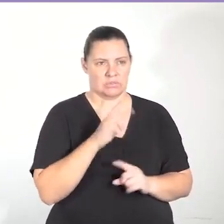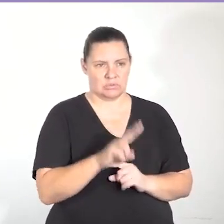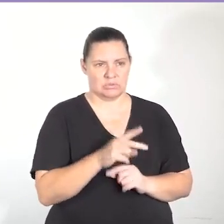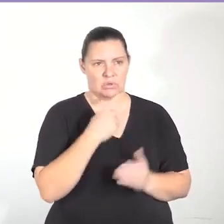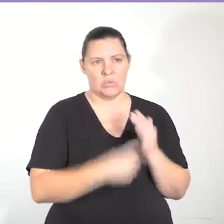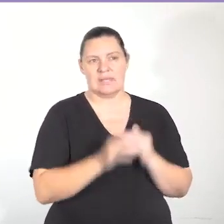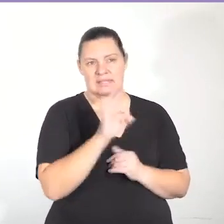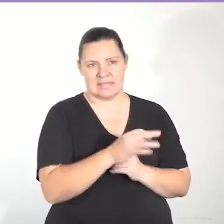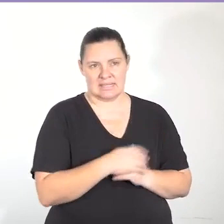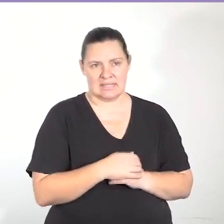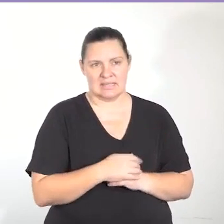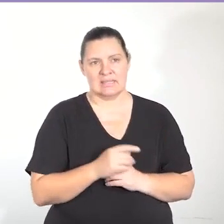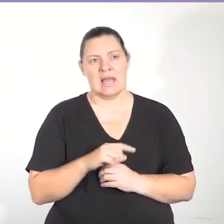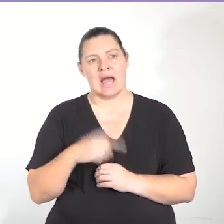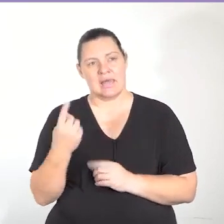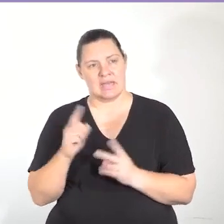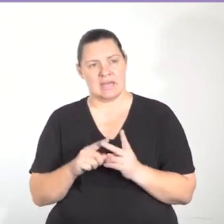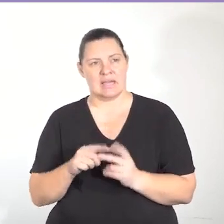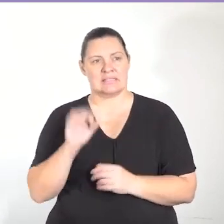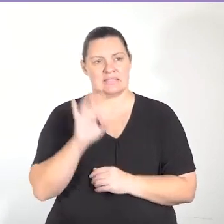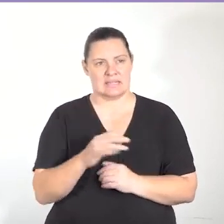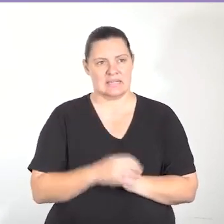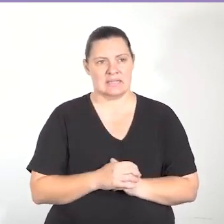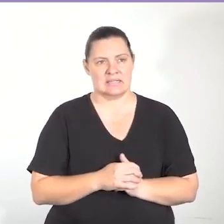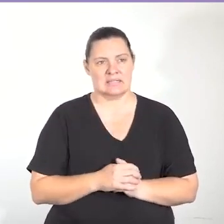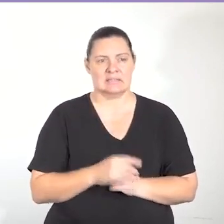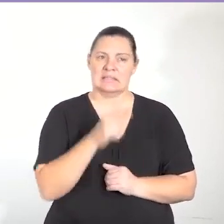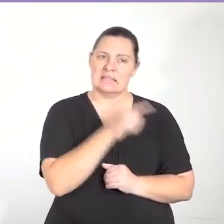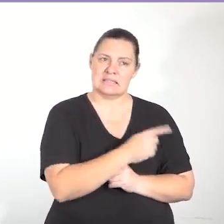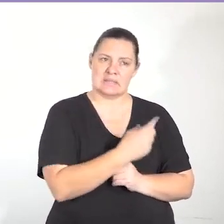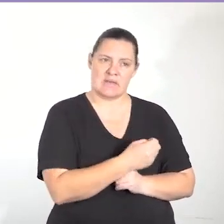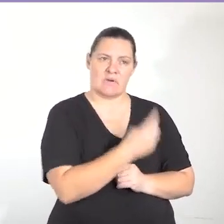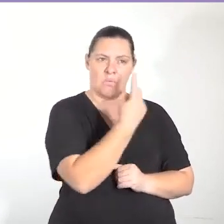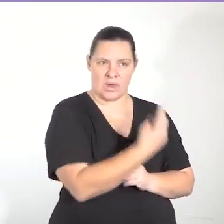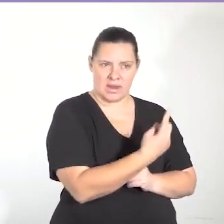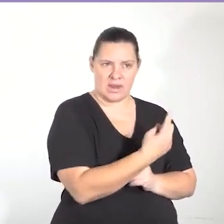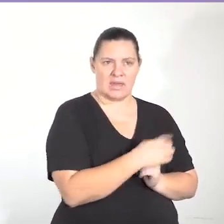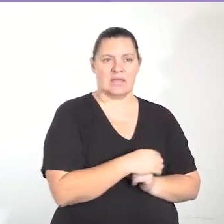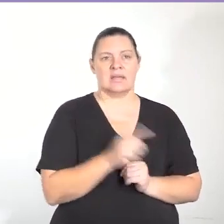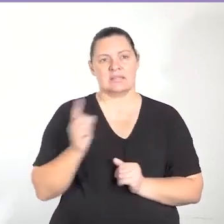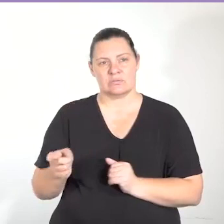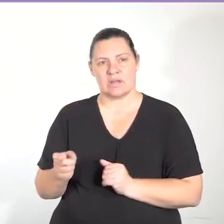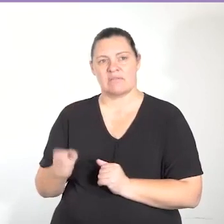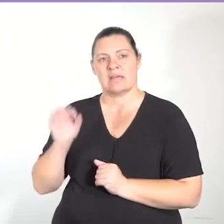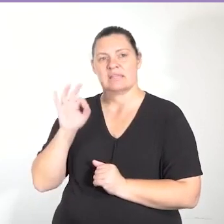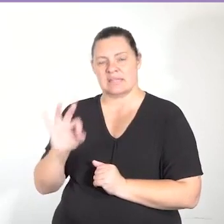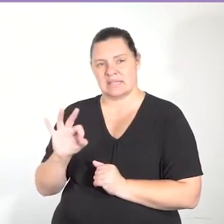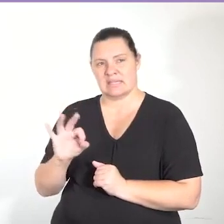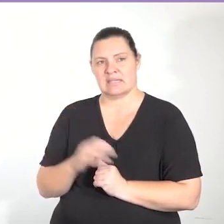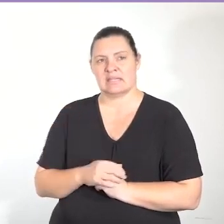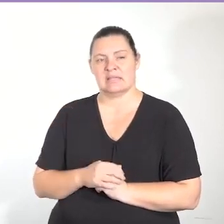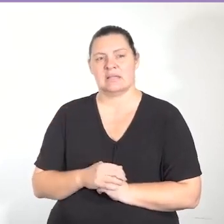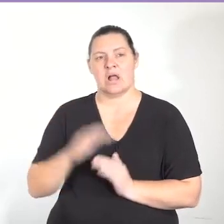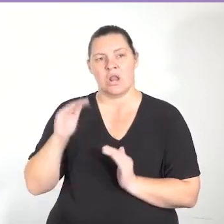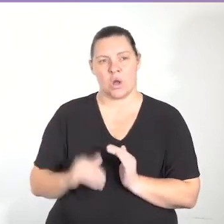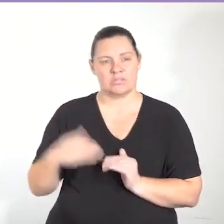There's only 3 of them. And then the other common one was the 3. On this side, we've got 1 3, and on this side, we've got 3